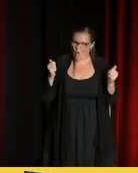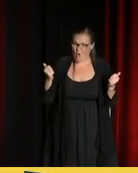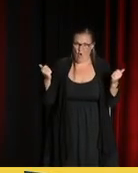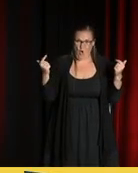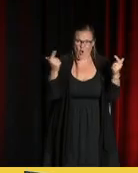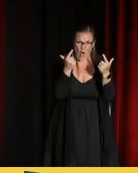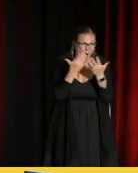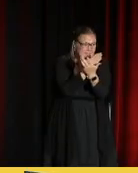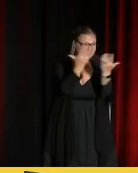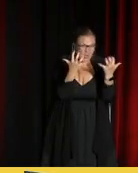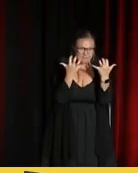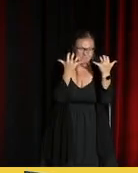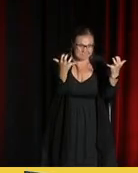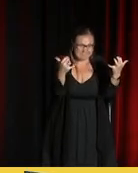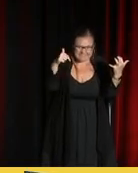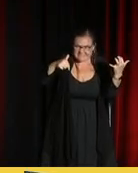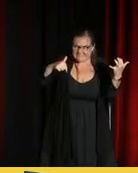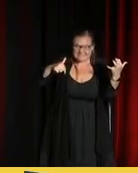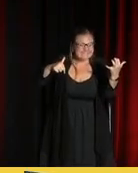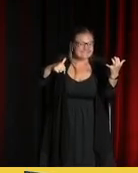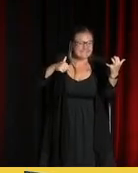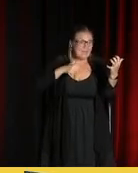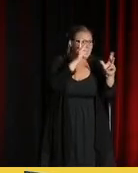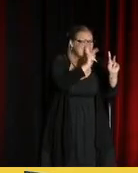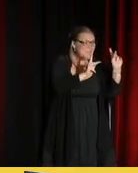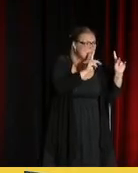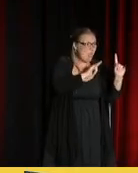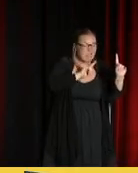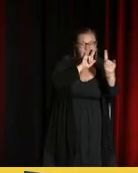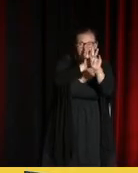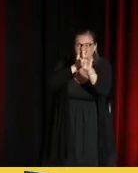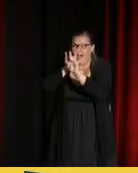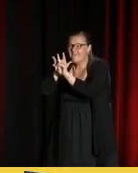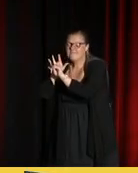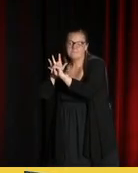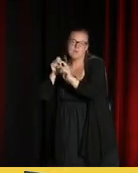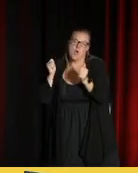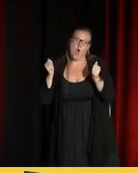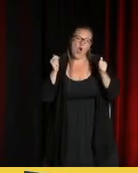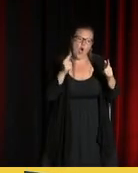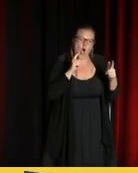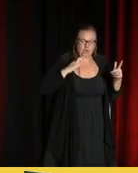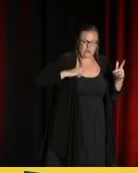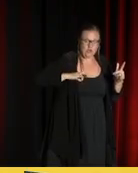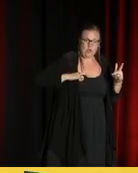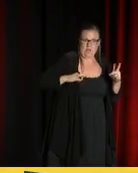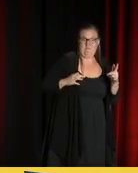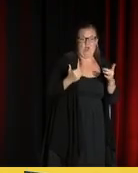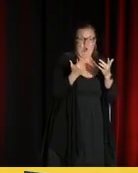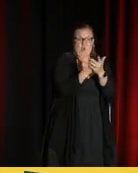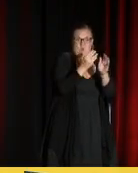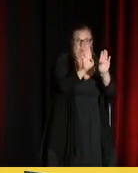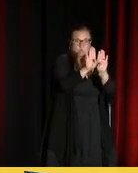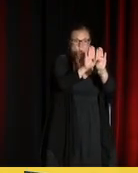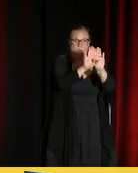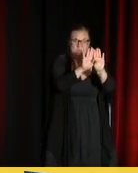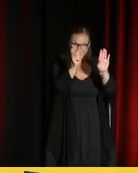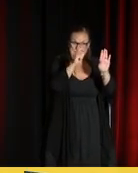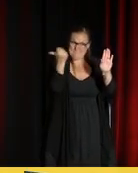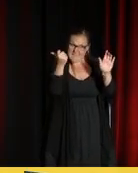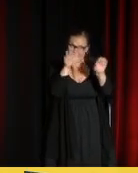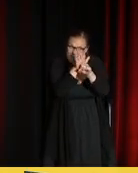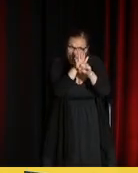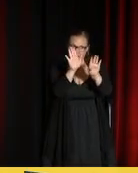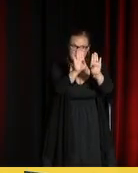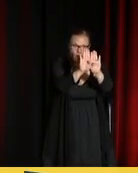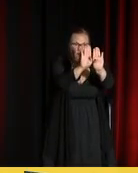person in this room and the people that we love deserve a doorway big enough that we